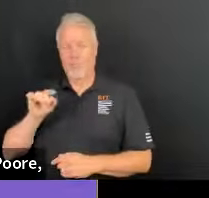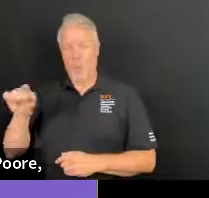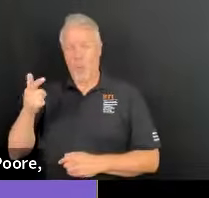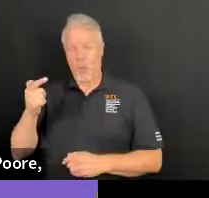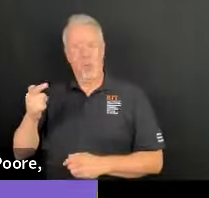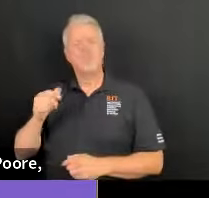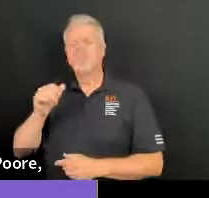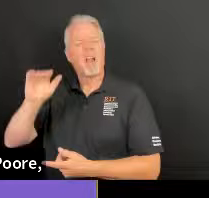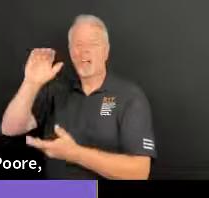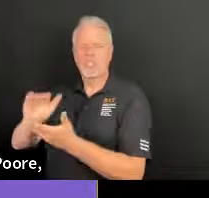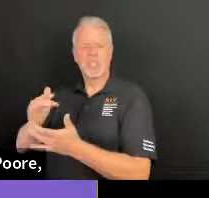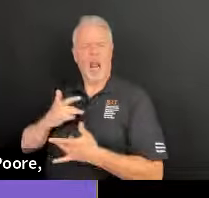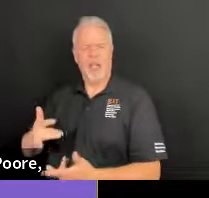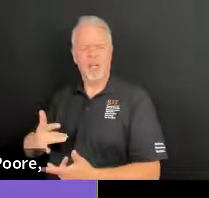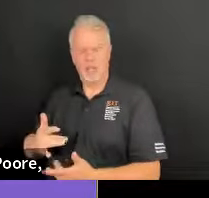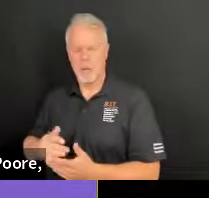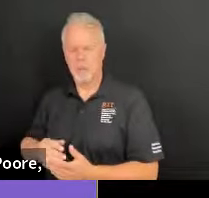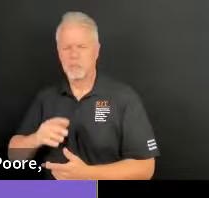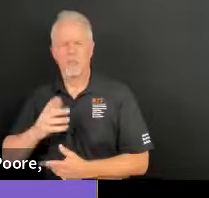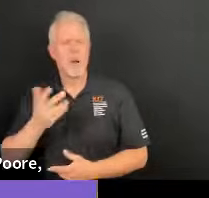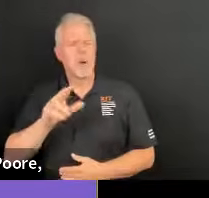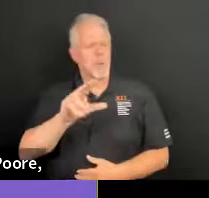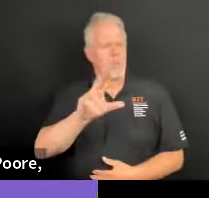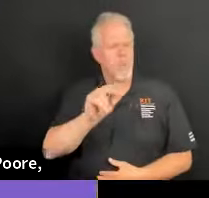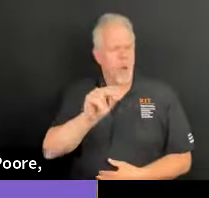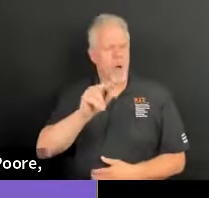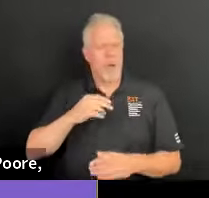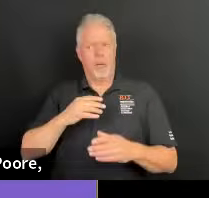alcohol than 18 to 21-year-olds?